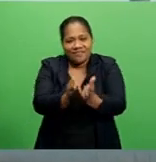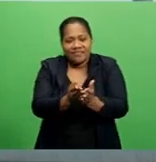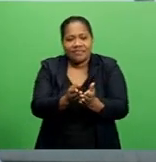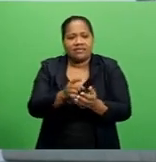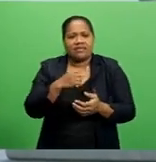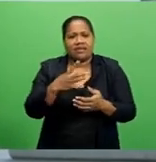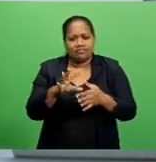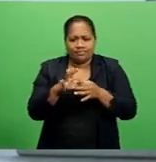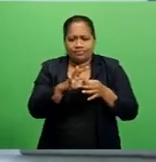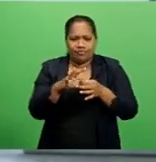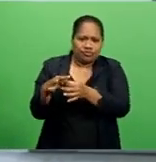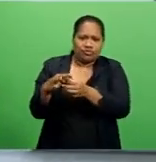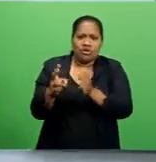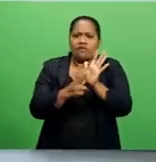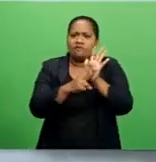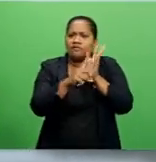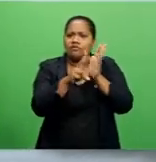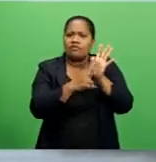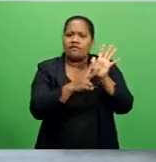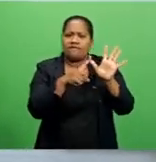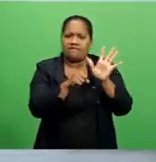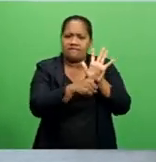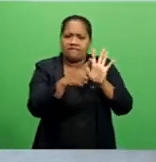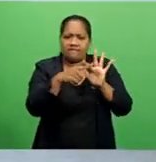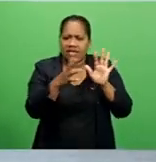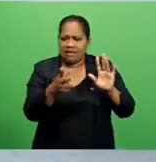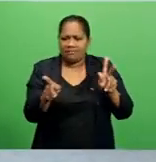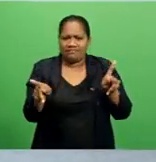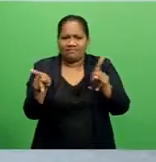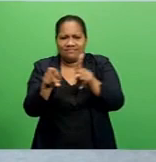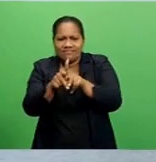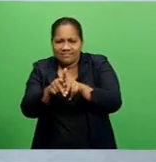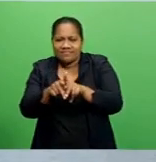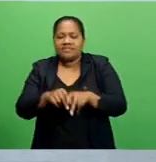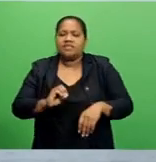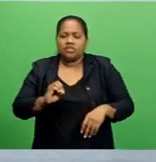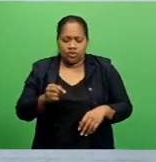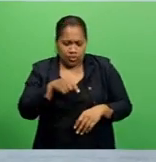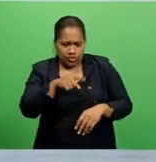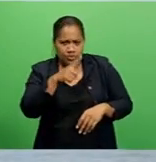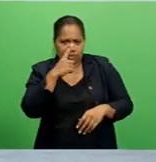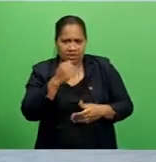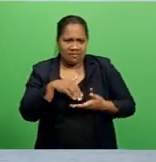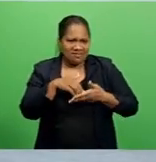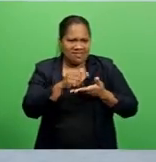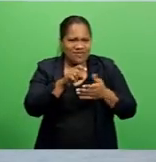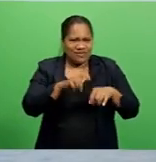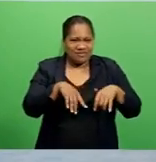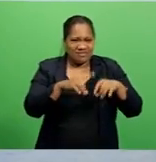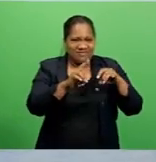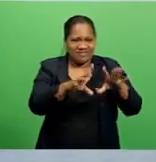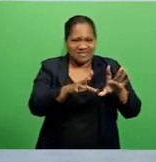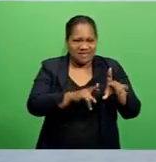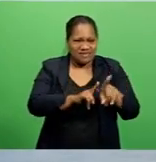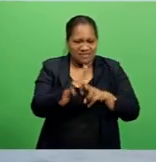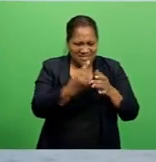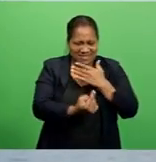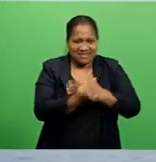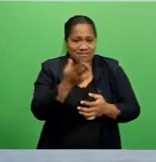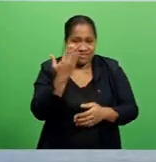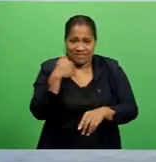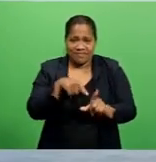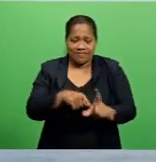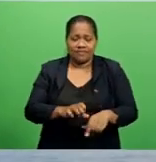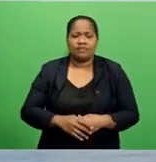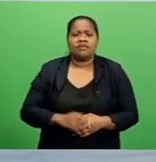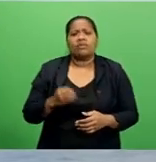Mawale partnership, just as Fijian soldiers helped contain Australia's bushfires last year. We've loaded around 20